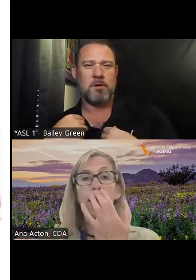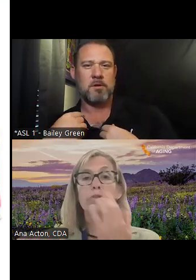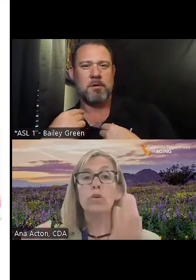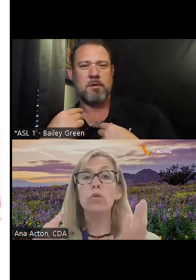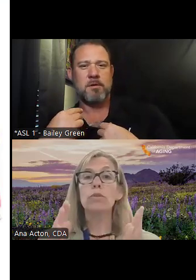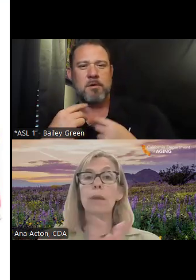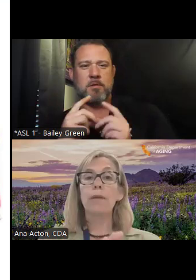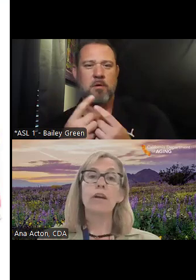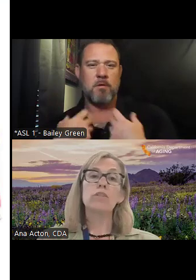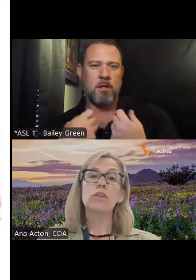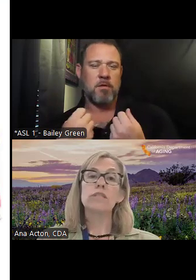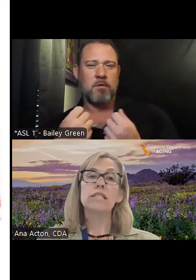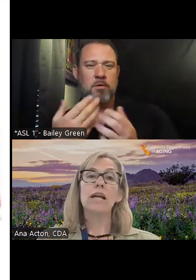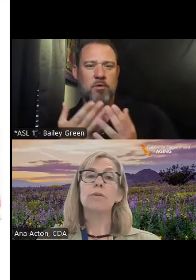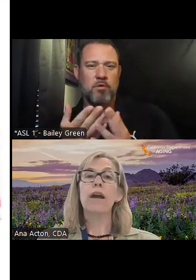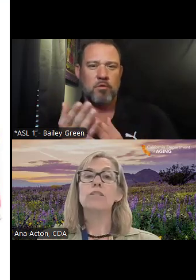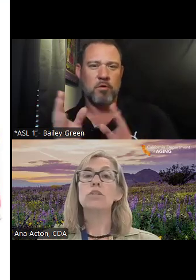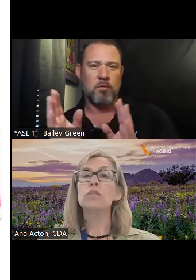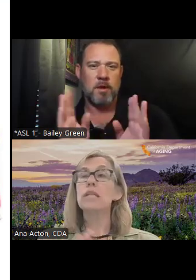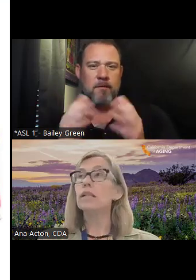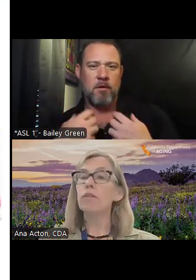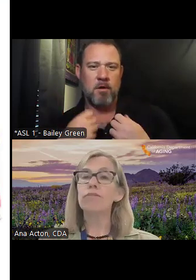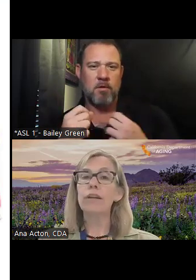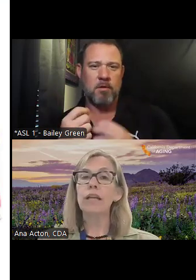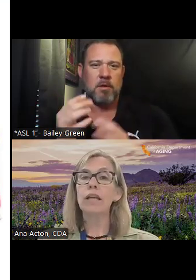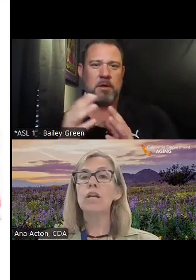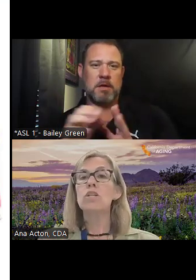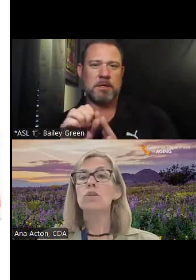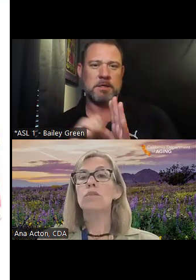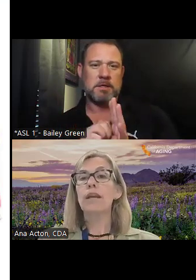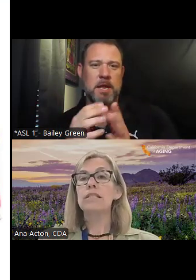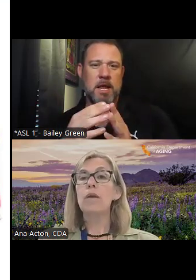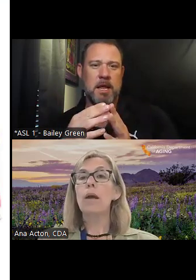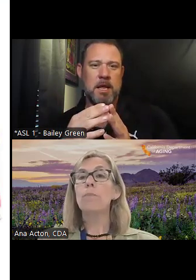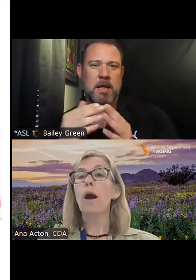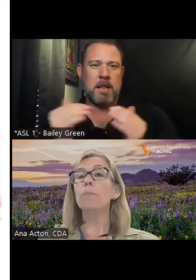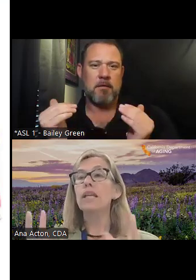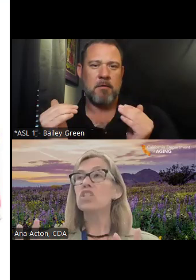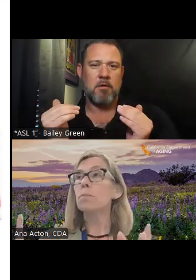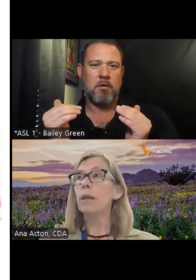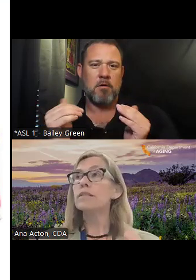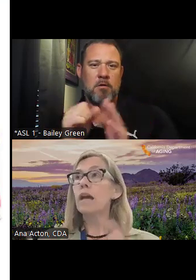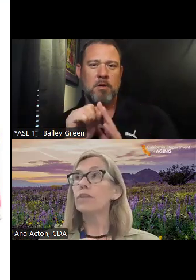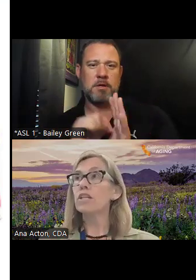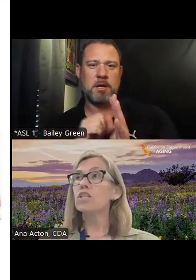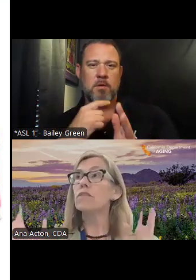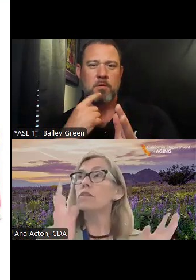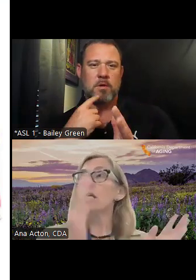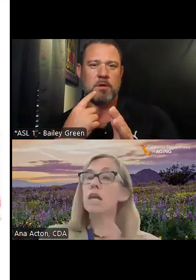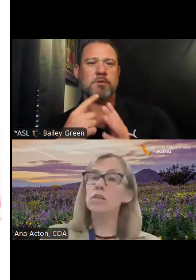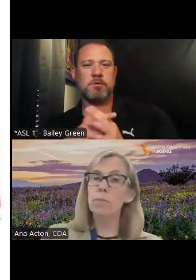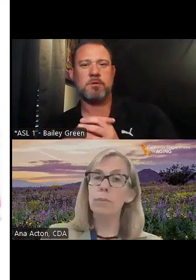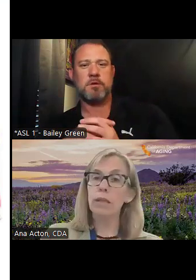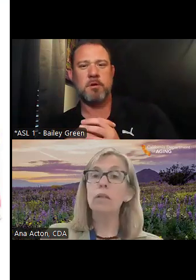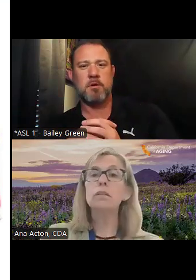which through the Behavioral Health Services Act provides new state-level funding to advance statewide population-based health initiatives. So